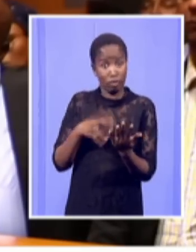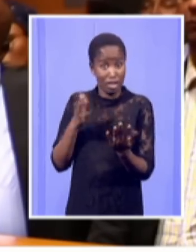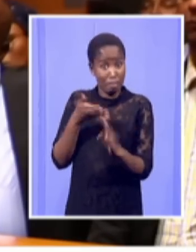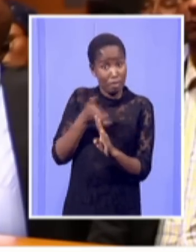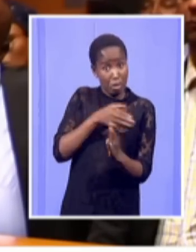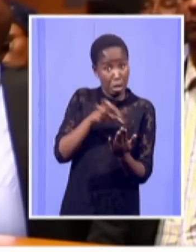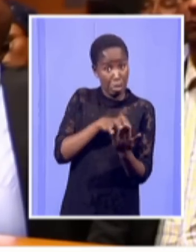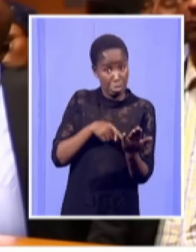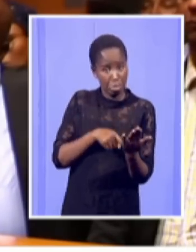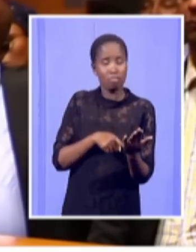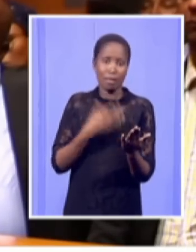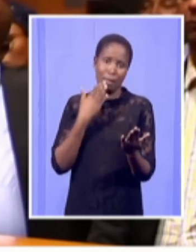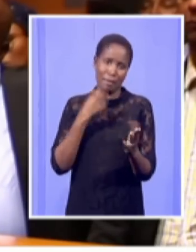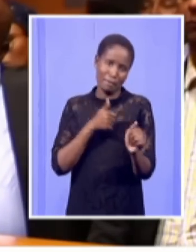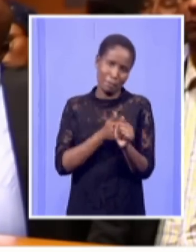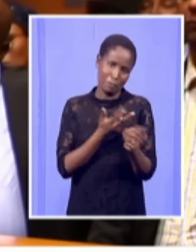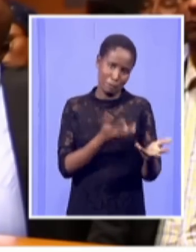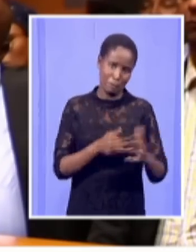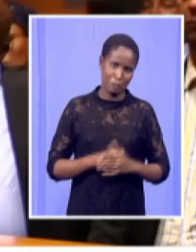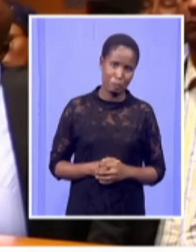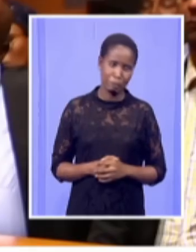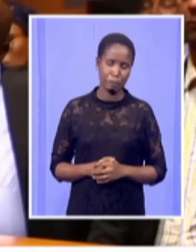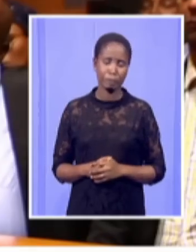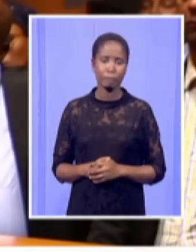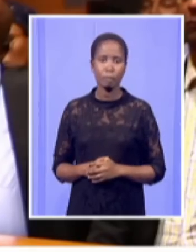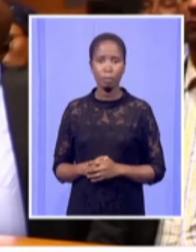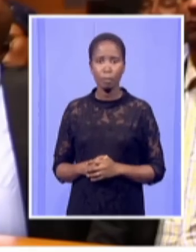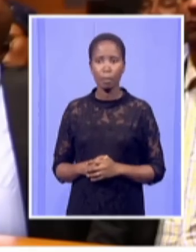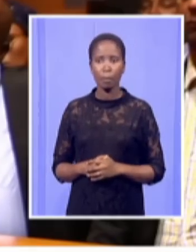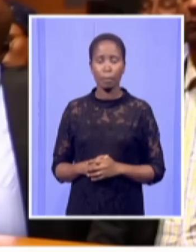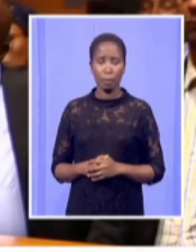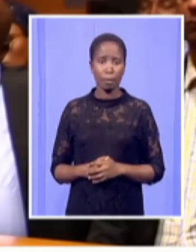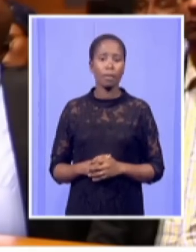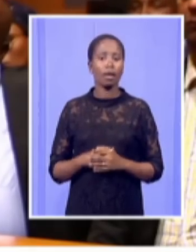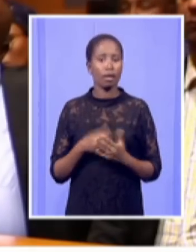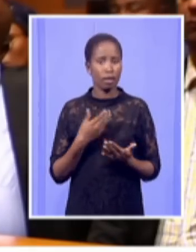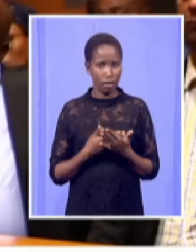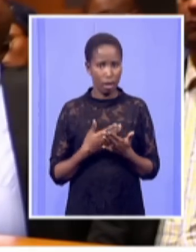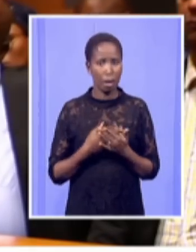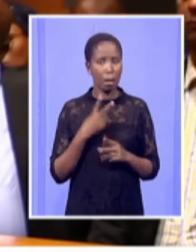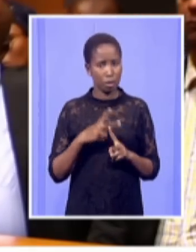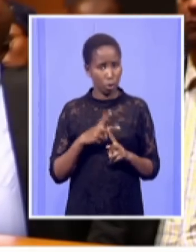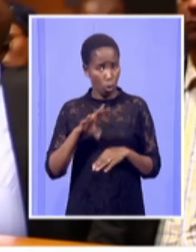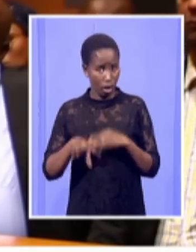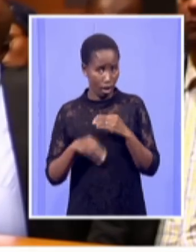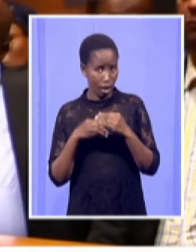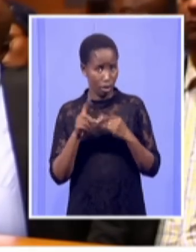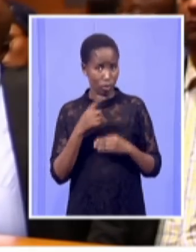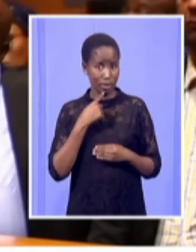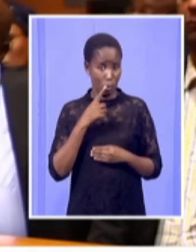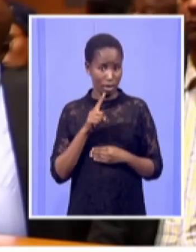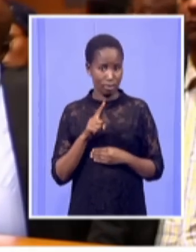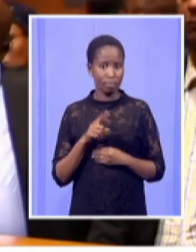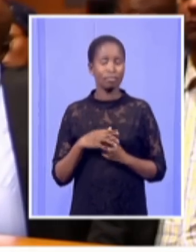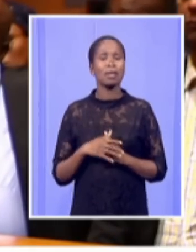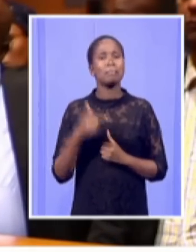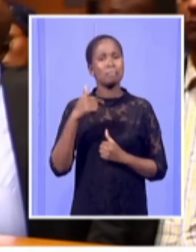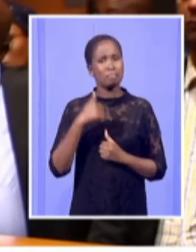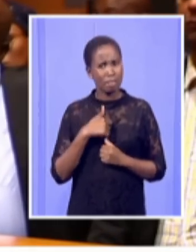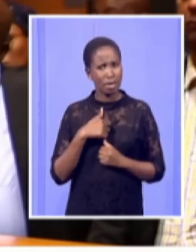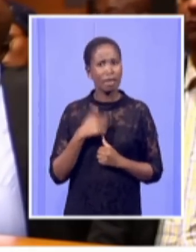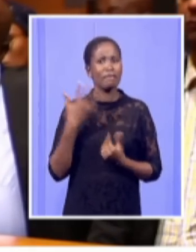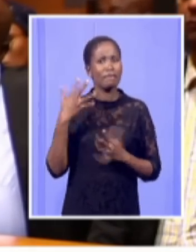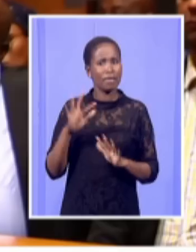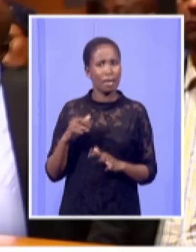fit. Your Worship, if I may just, in supplementation of that, indicate to Your Worship that I've had